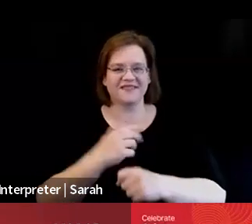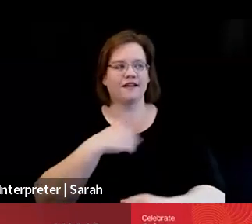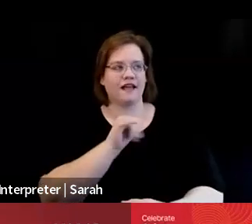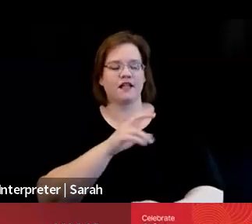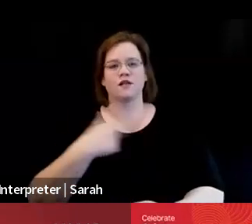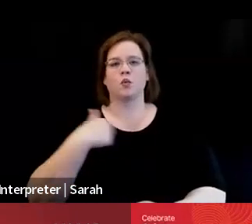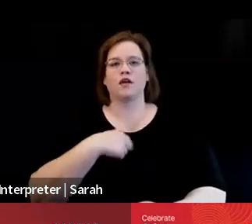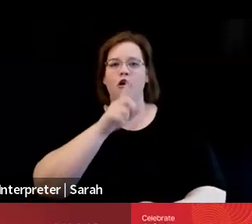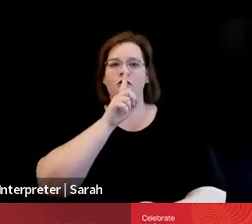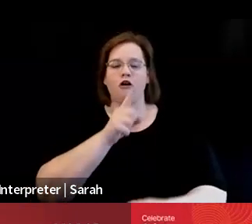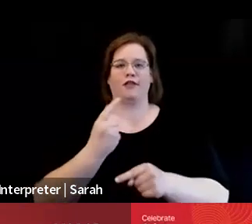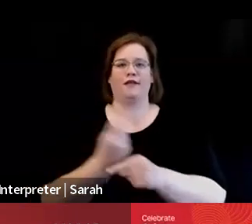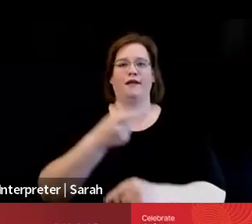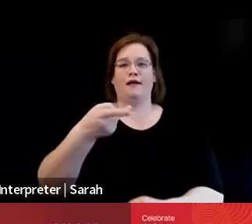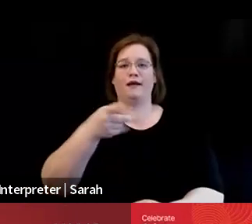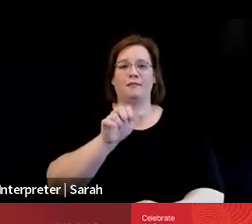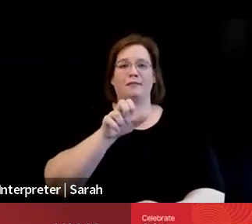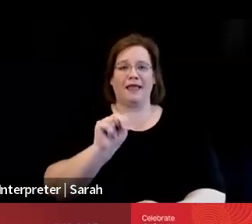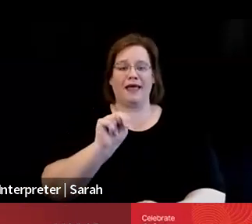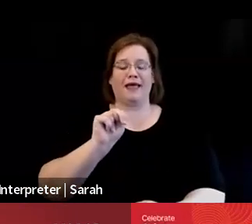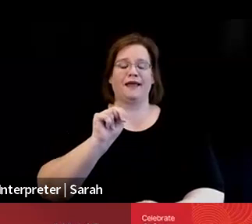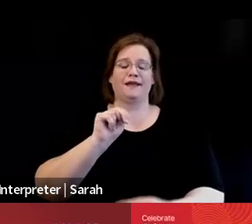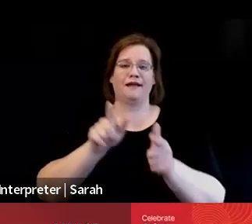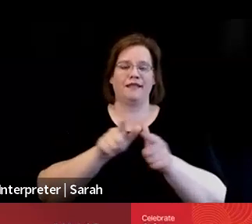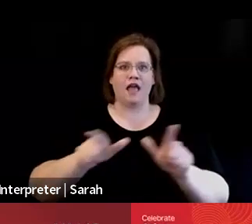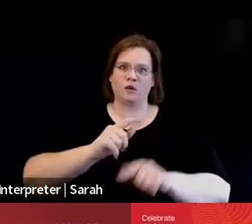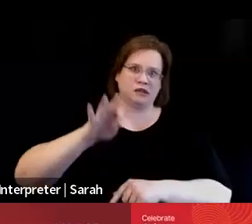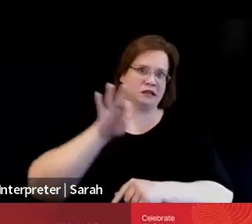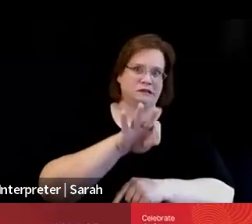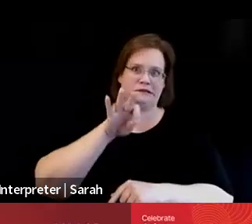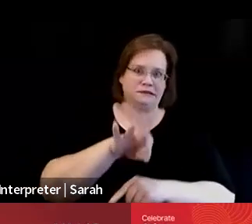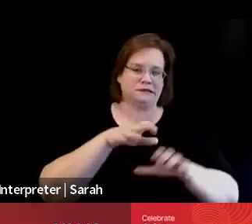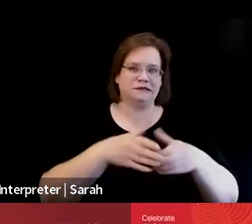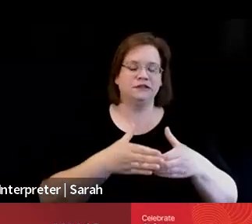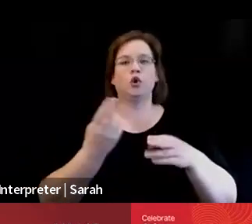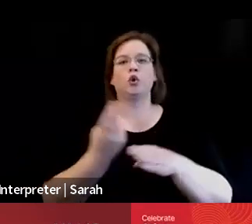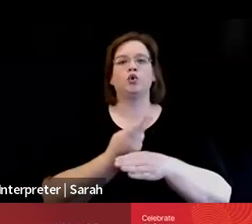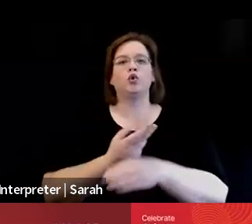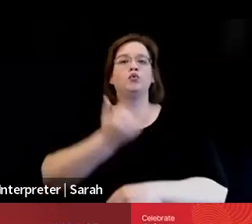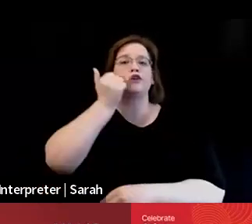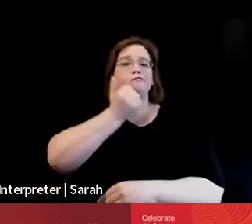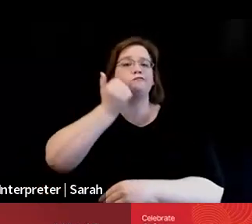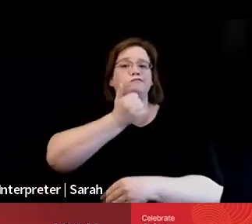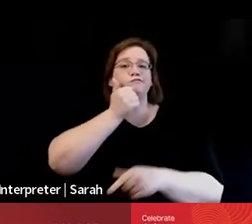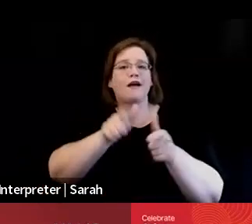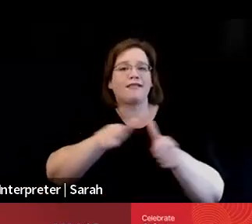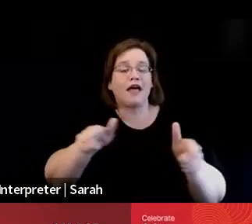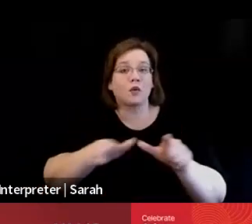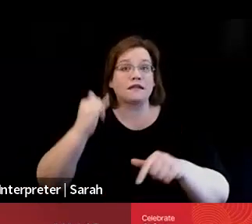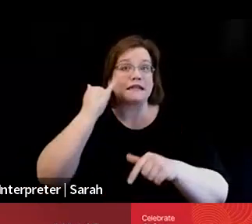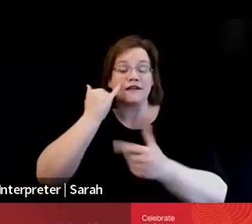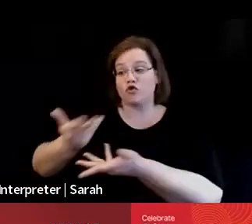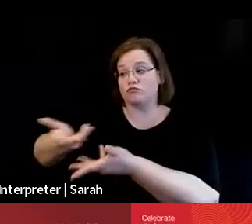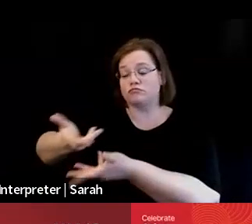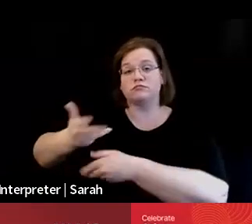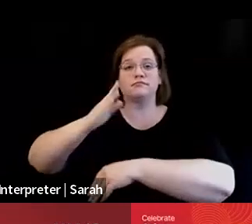language choir, me and my colleagues, right? So we're telling you, always use living room language. Say it the way you would say it at home, at